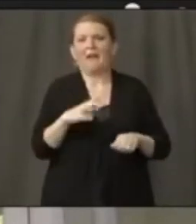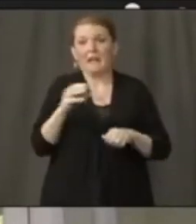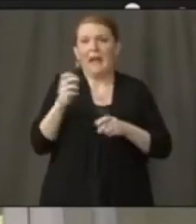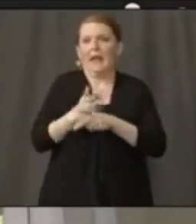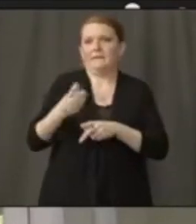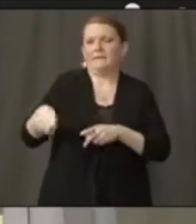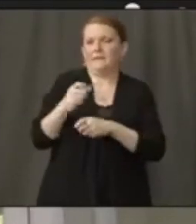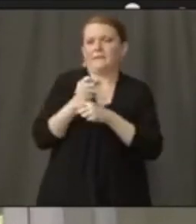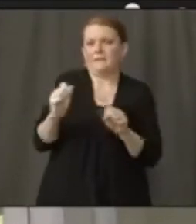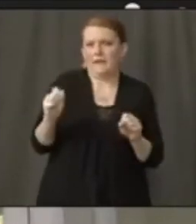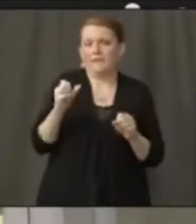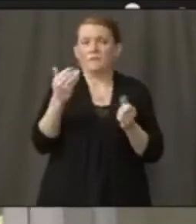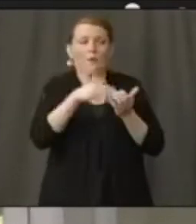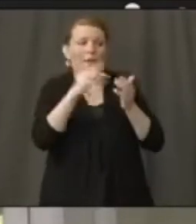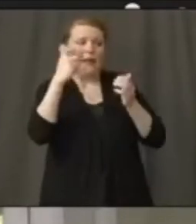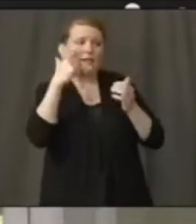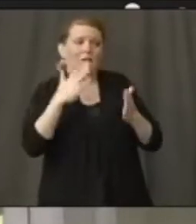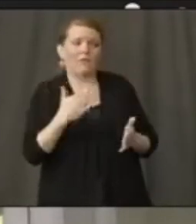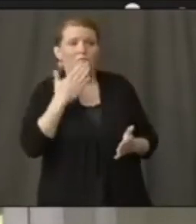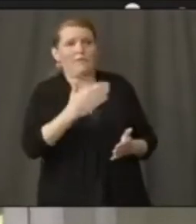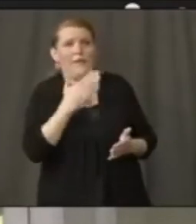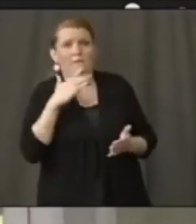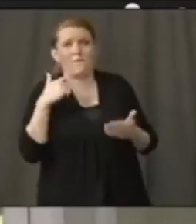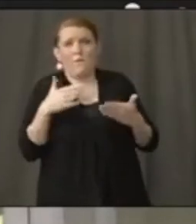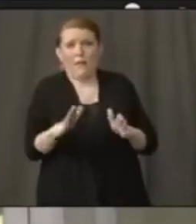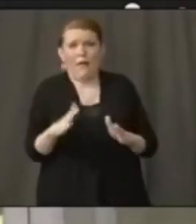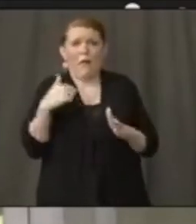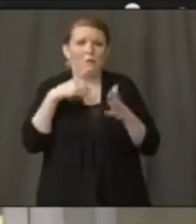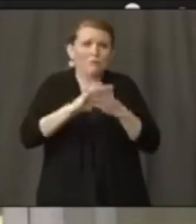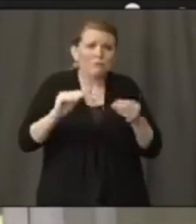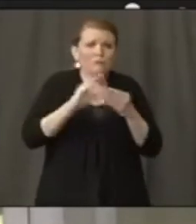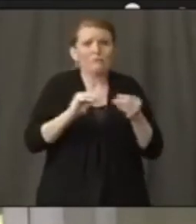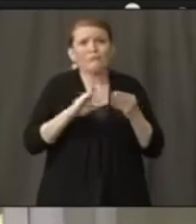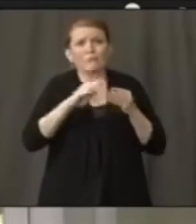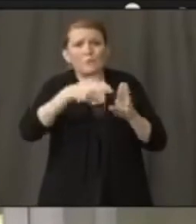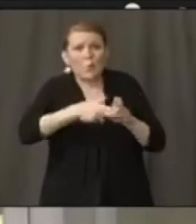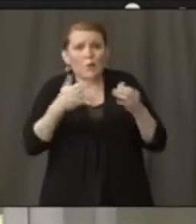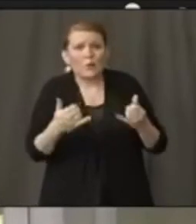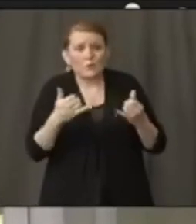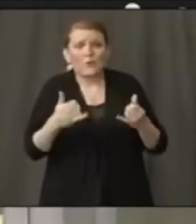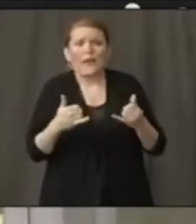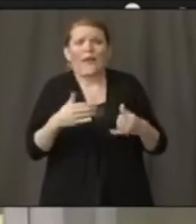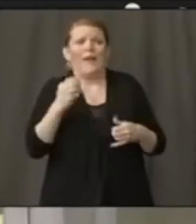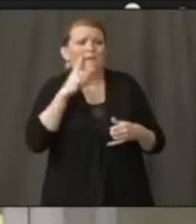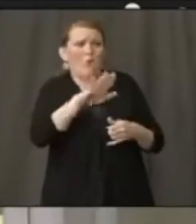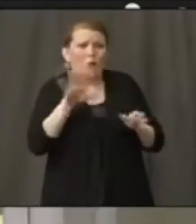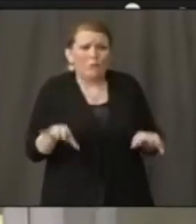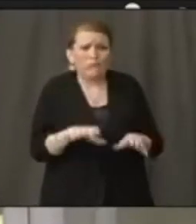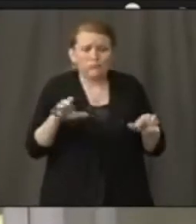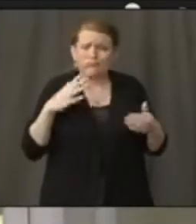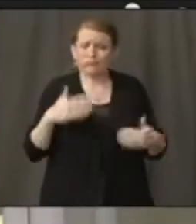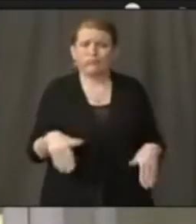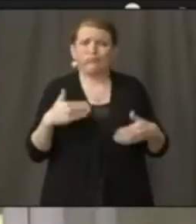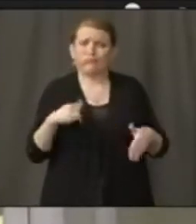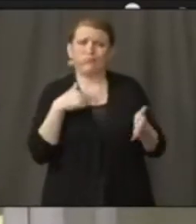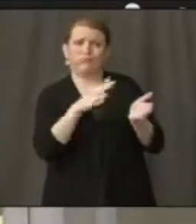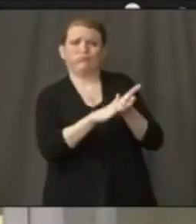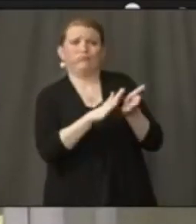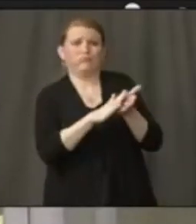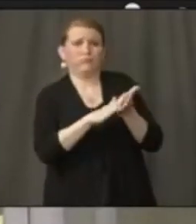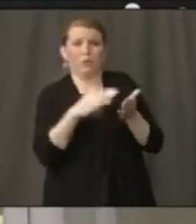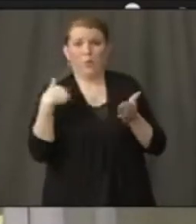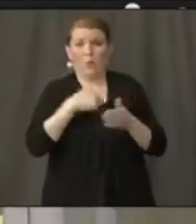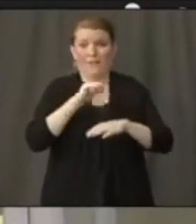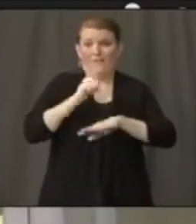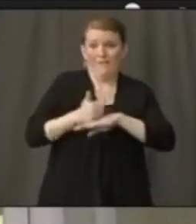of you today and all of the great work you're doing. And, you know, we've been in this state a long time, and we want to be in this state a lot